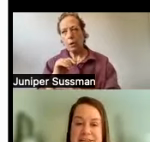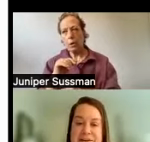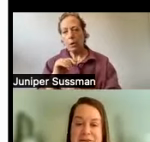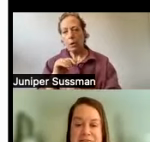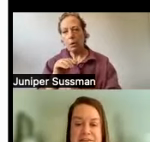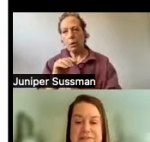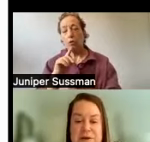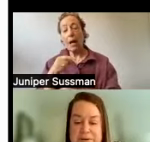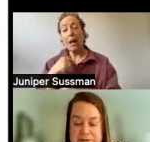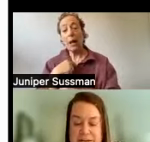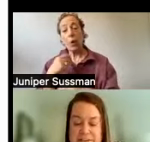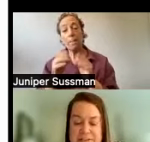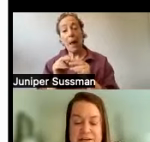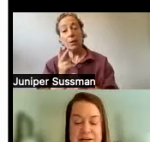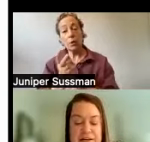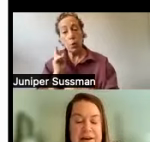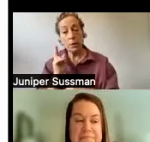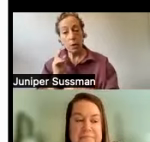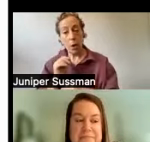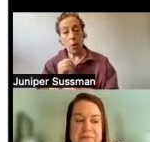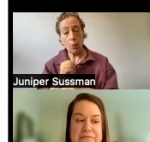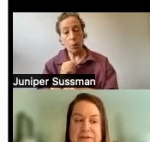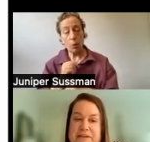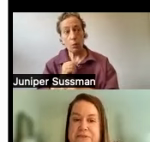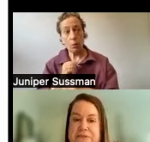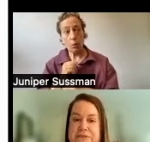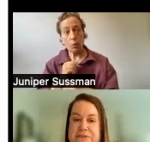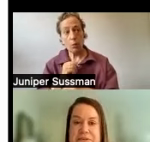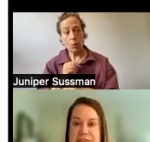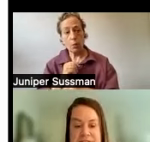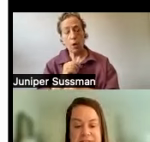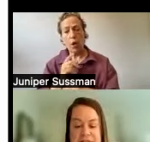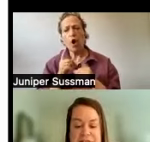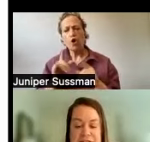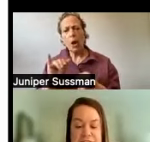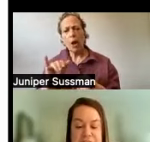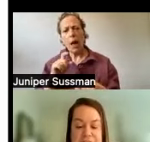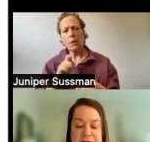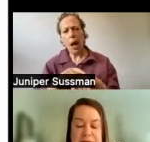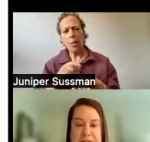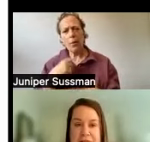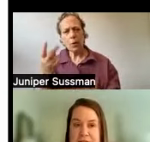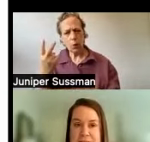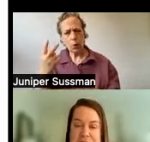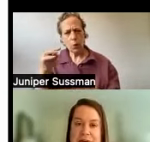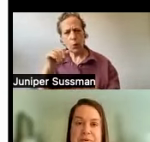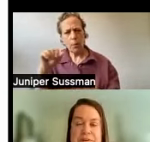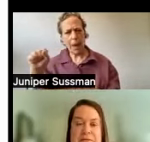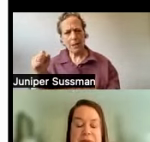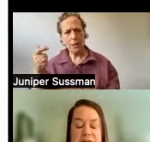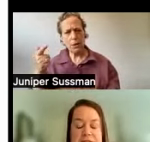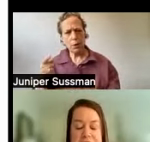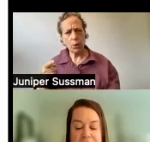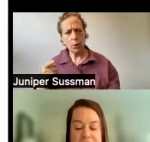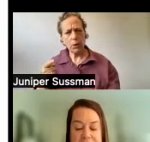we last had one of these webinar sessions, we've had 2 mass shootings in this country. And all of the pain that we're